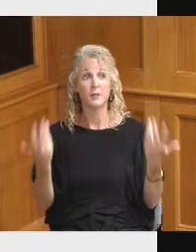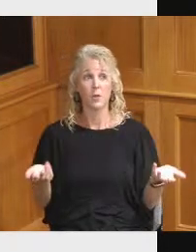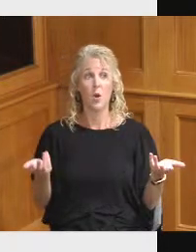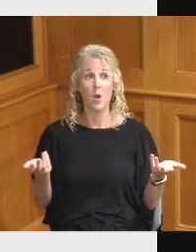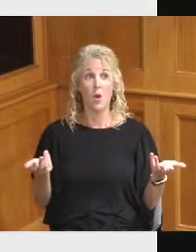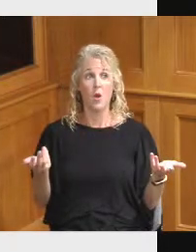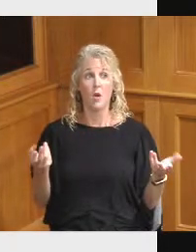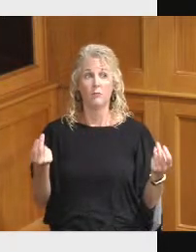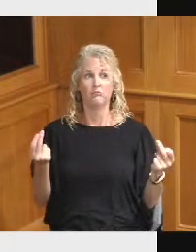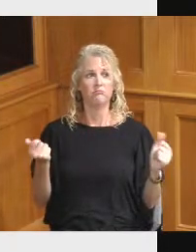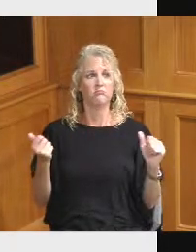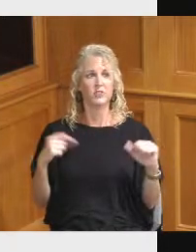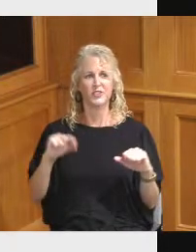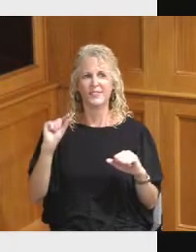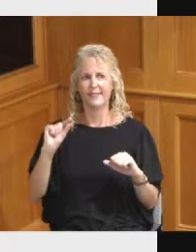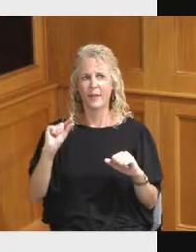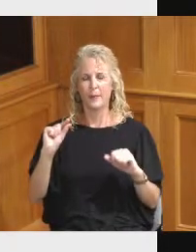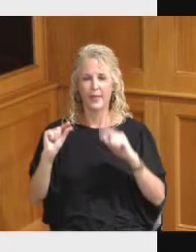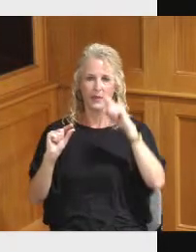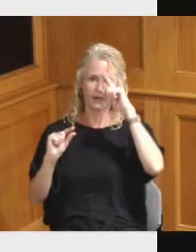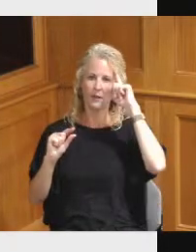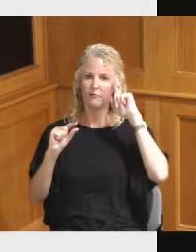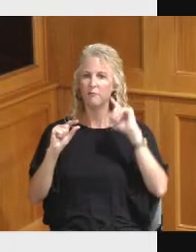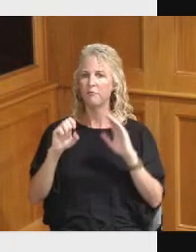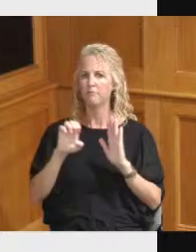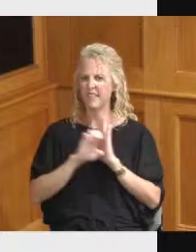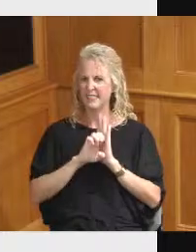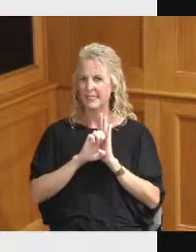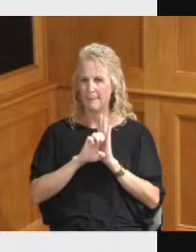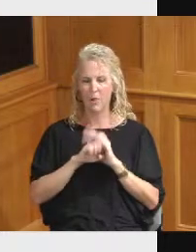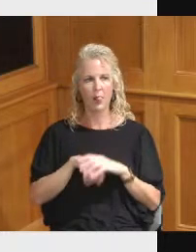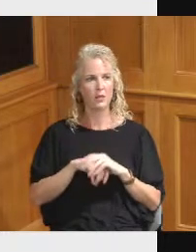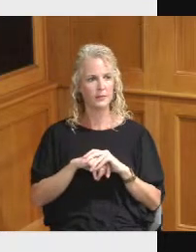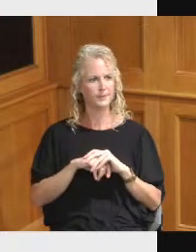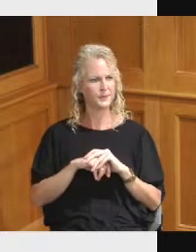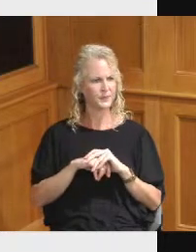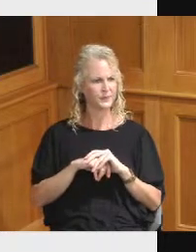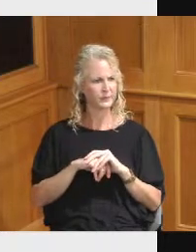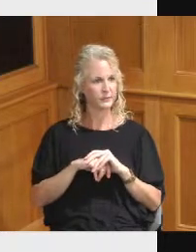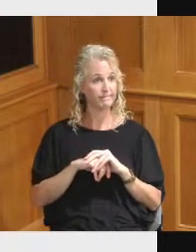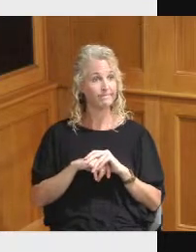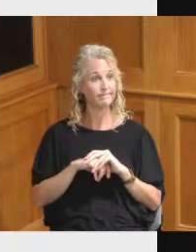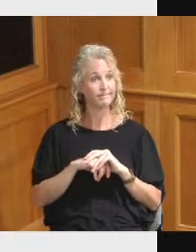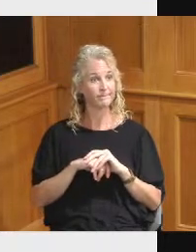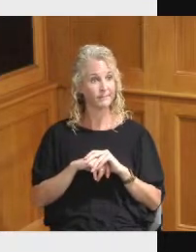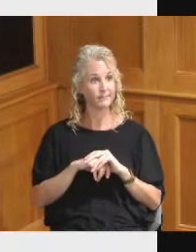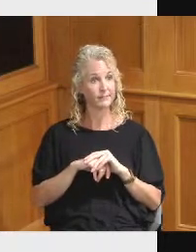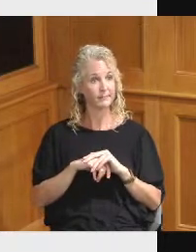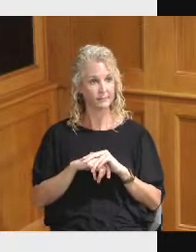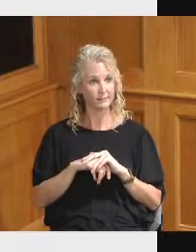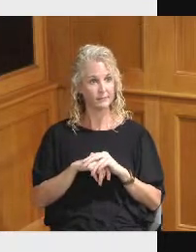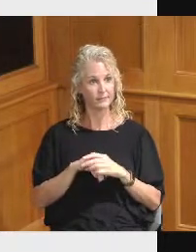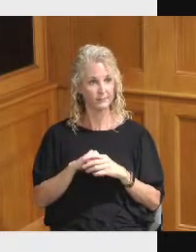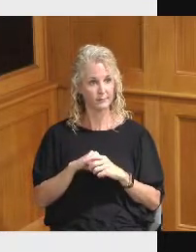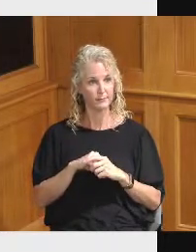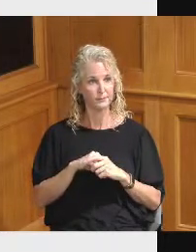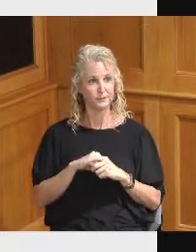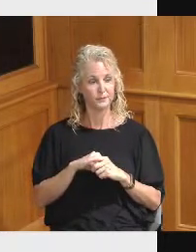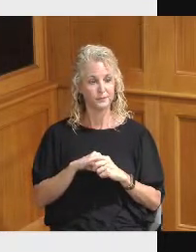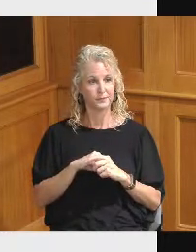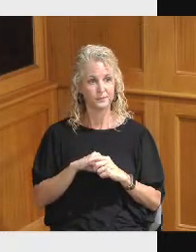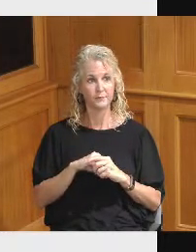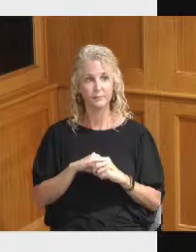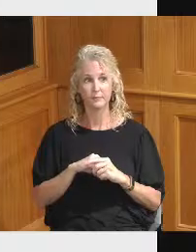And I'll just give you a little bit of a picture of what that looks like. So again, based on the work that was done